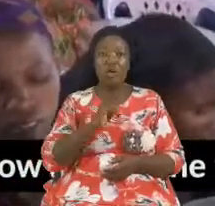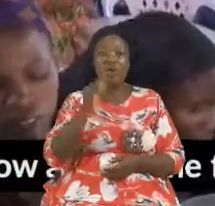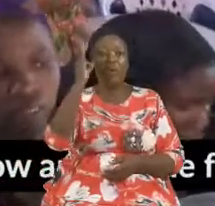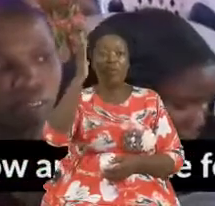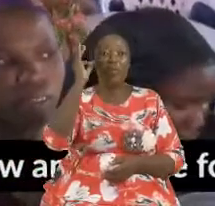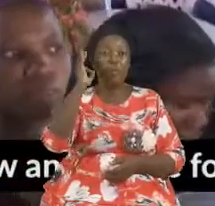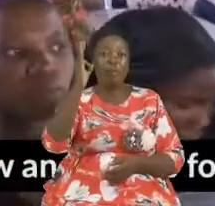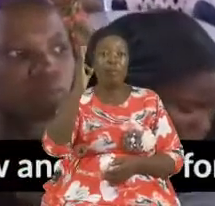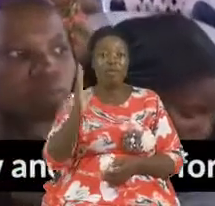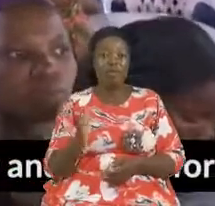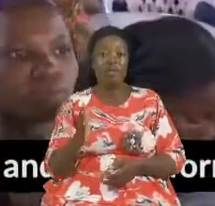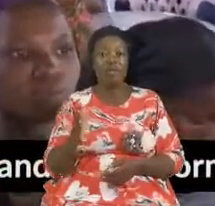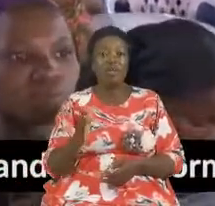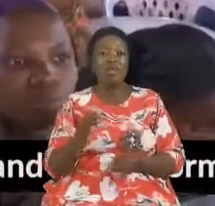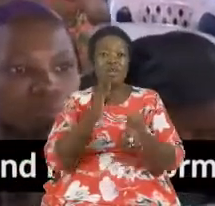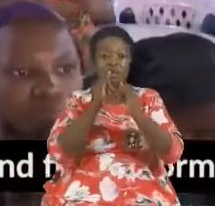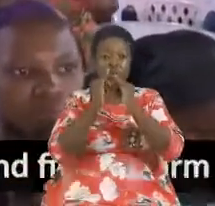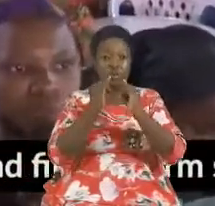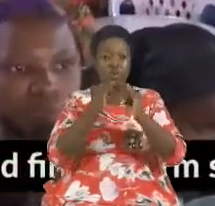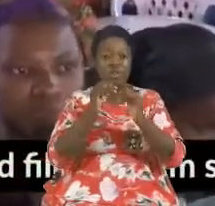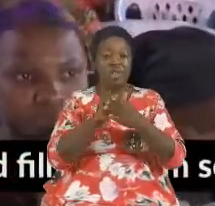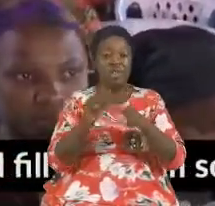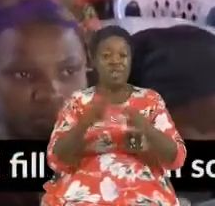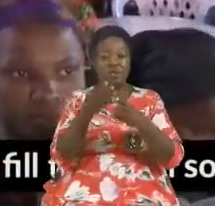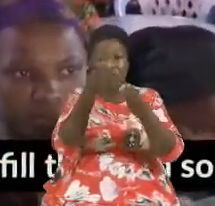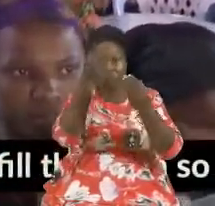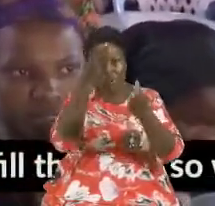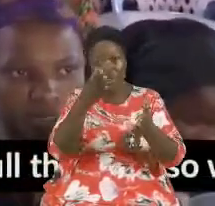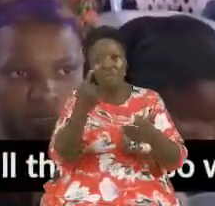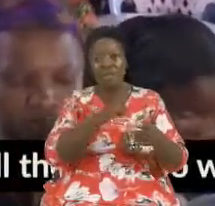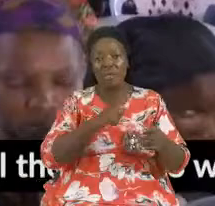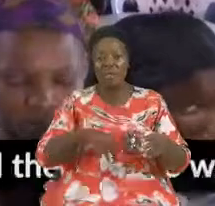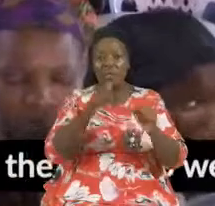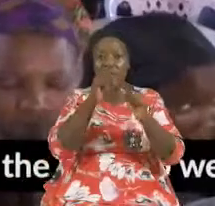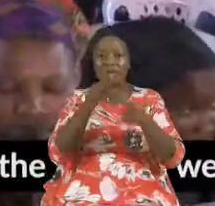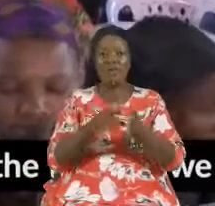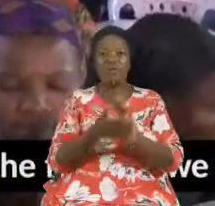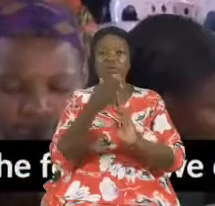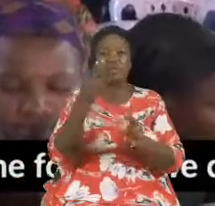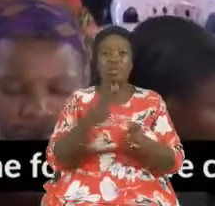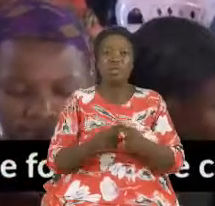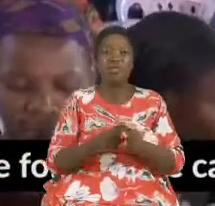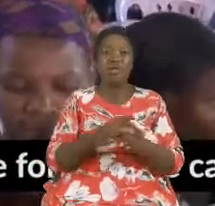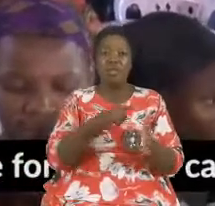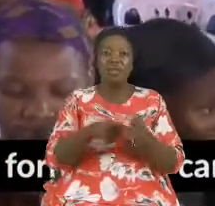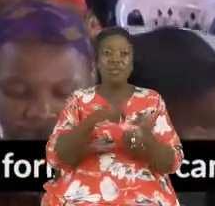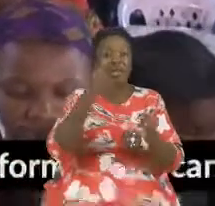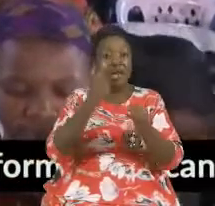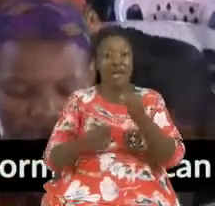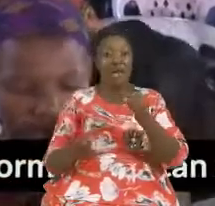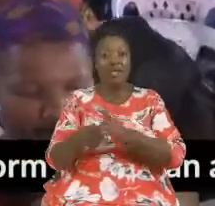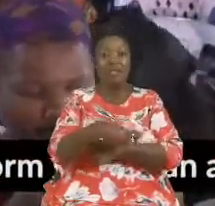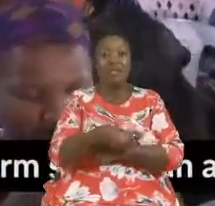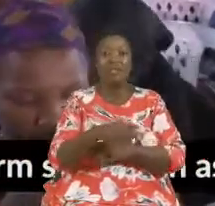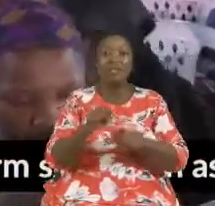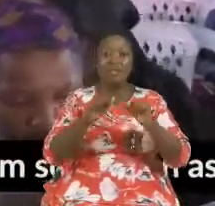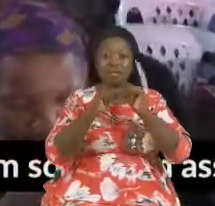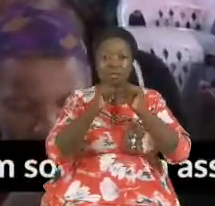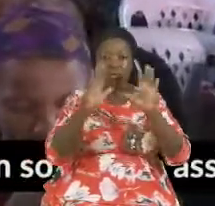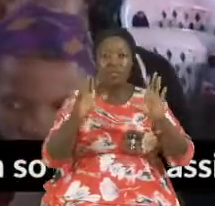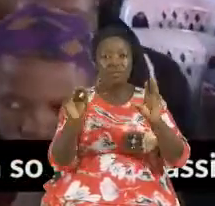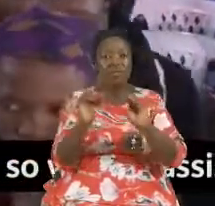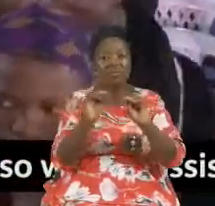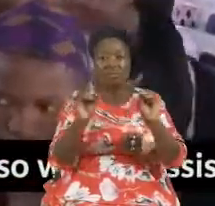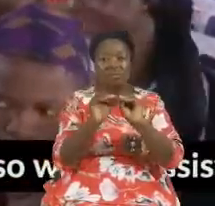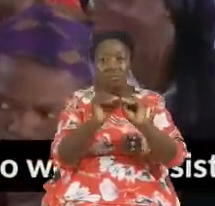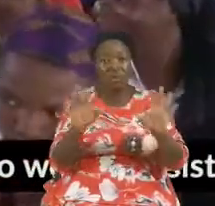And that's the man of God instruction. As you obey, the Lord will bless you. This last